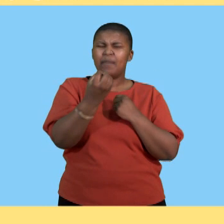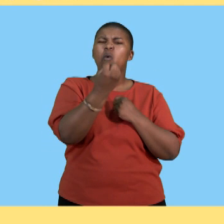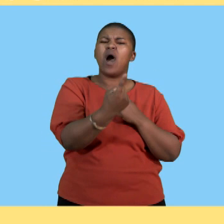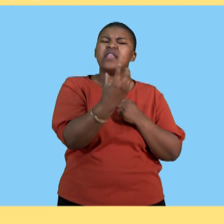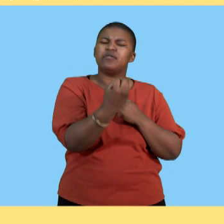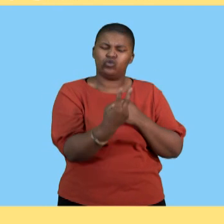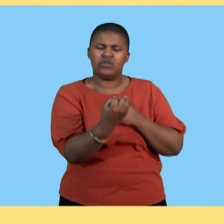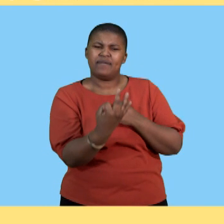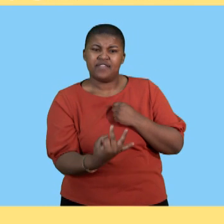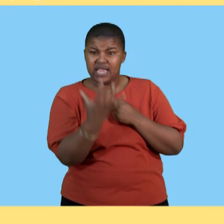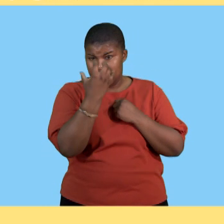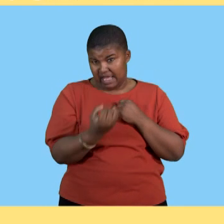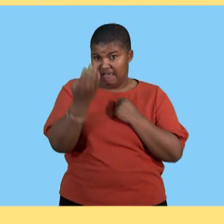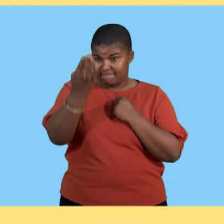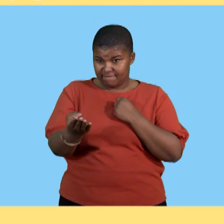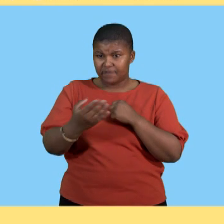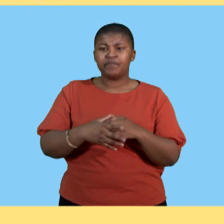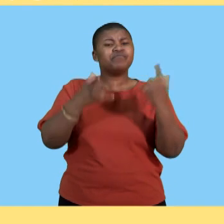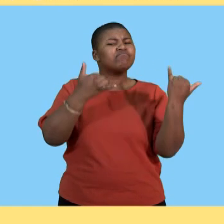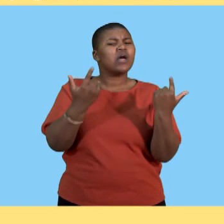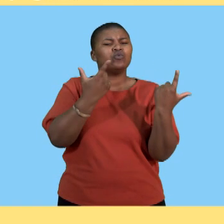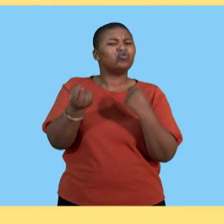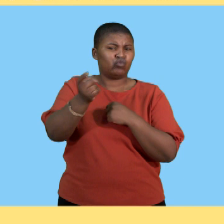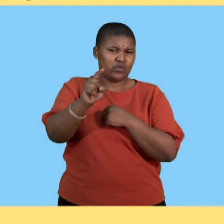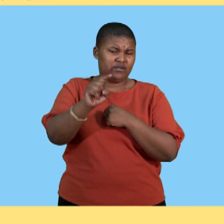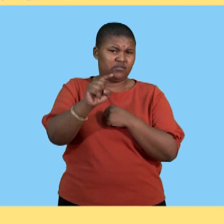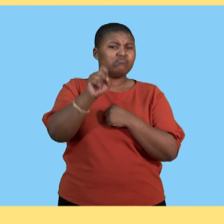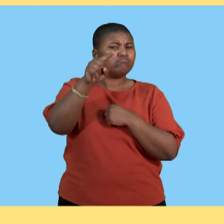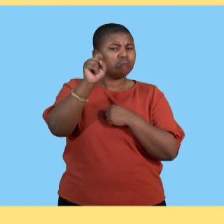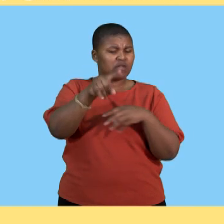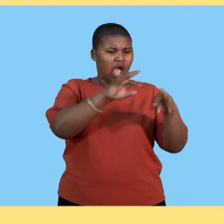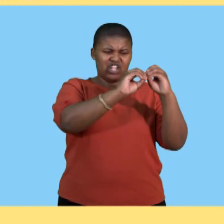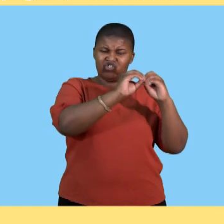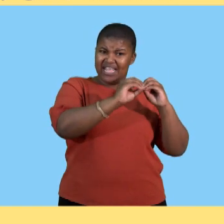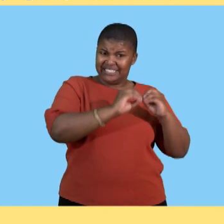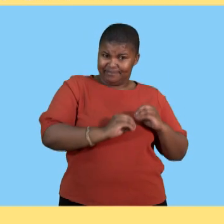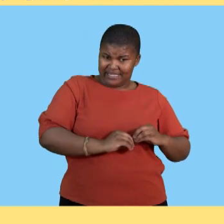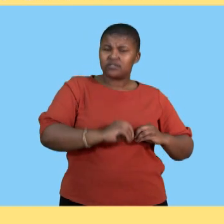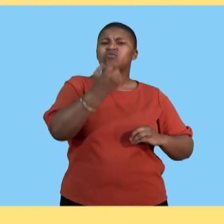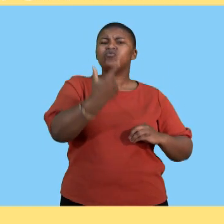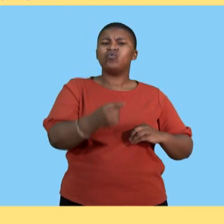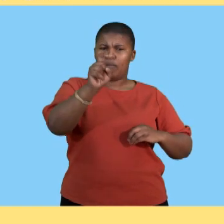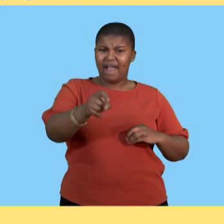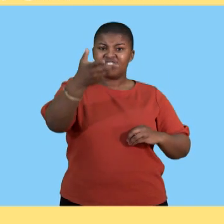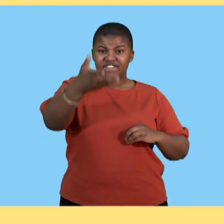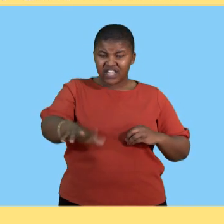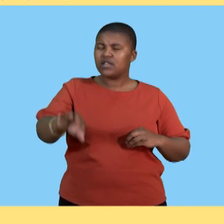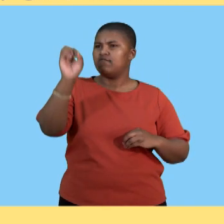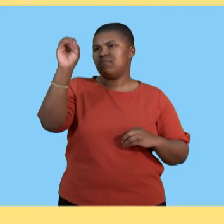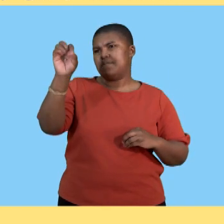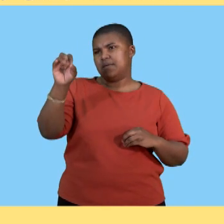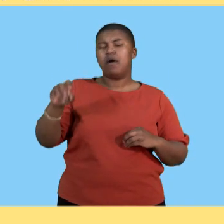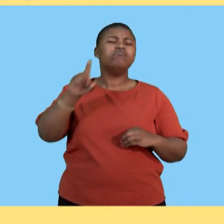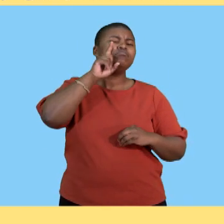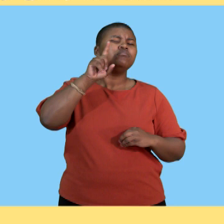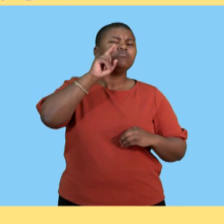adjustment number 2, and number 3. Now, what we want to do is to do these adjustments and record them and